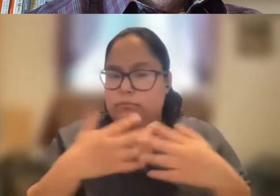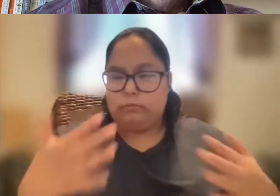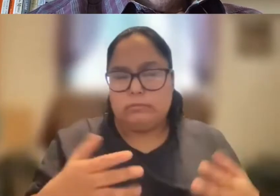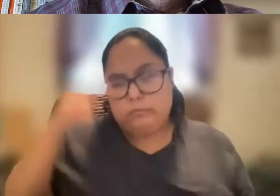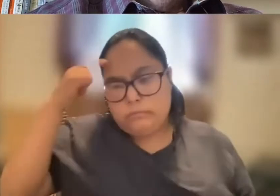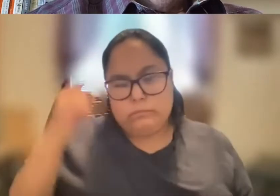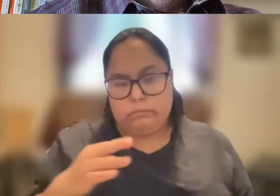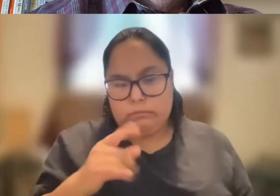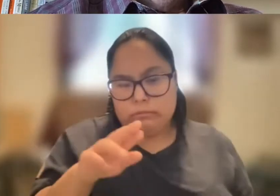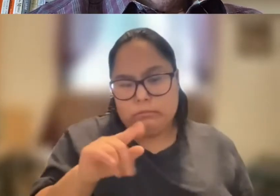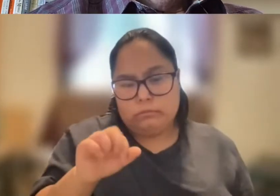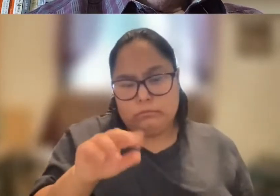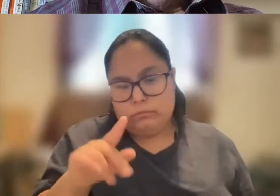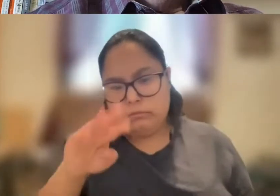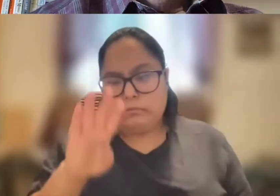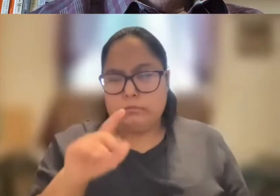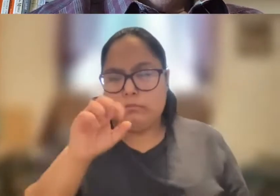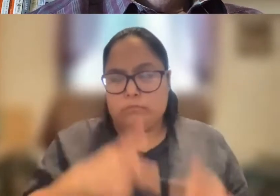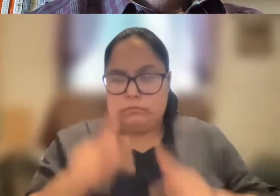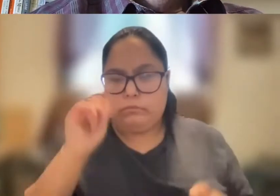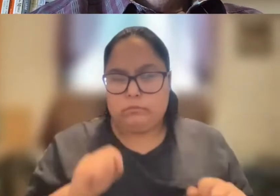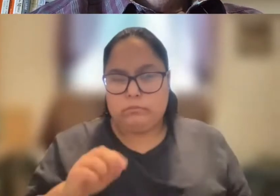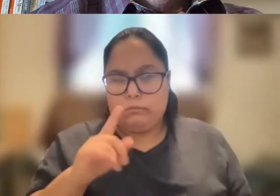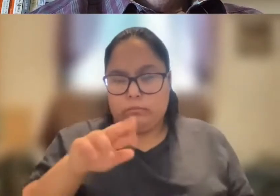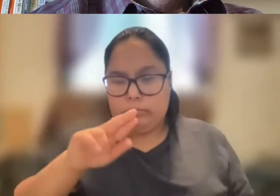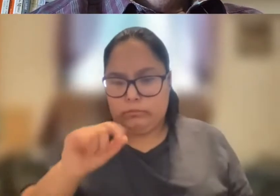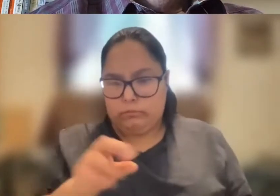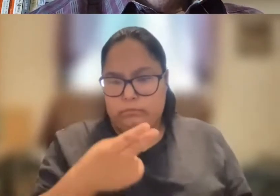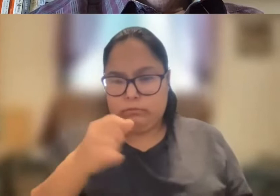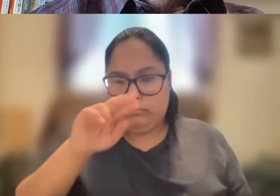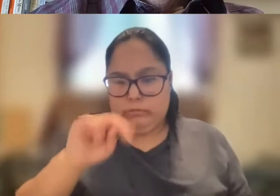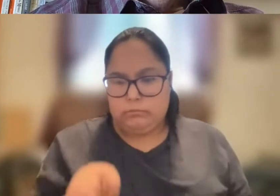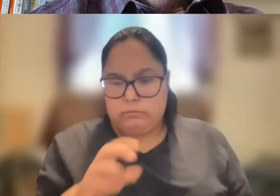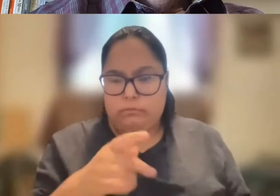I have assisted 4 people in a transition process